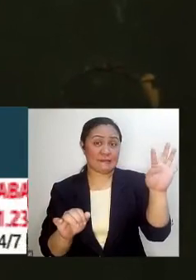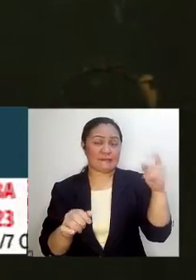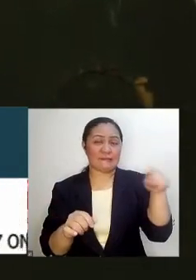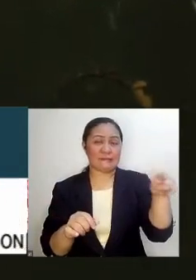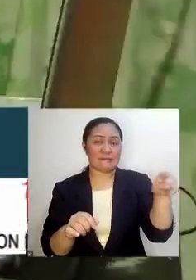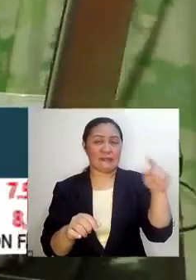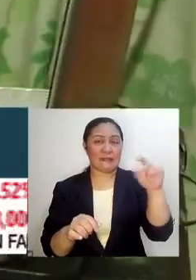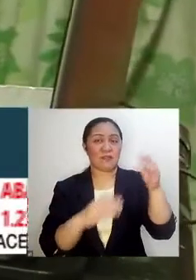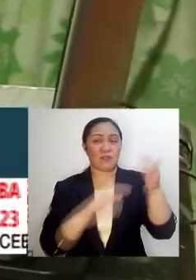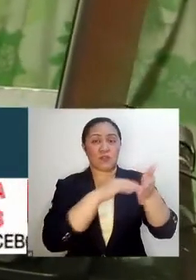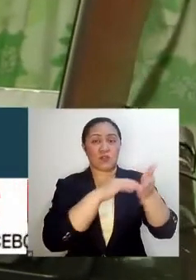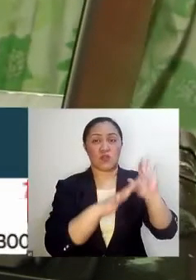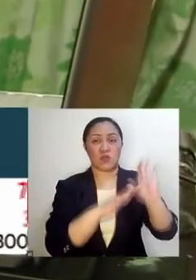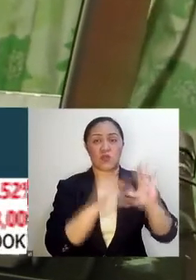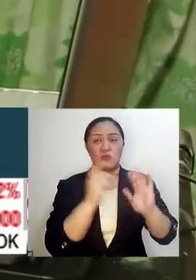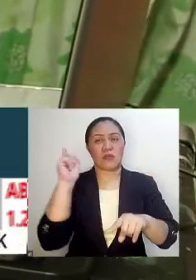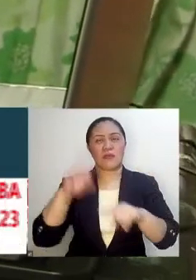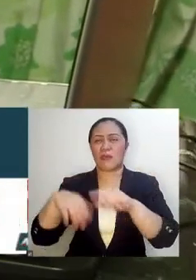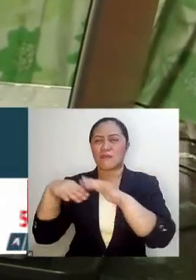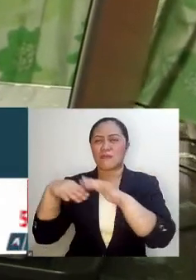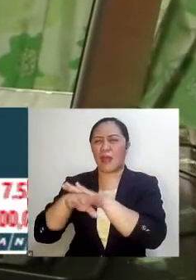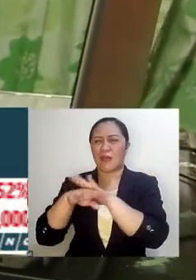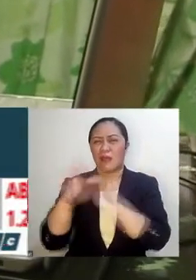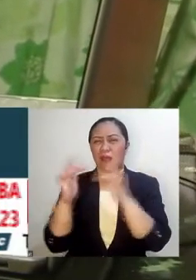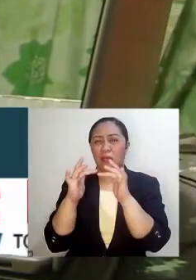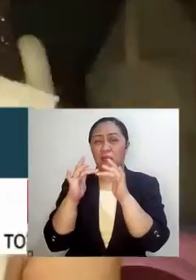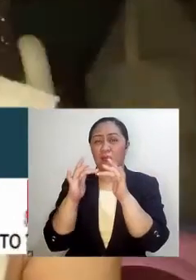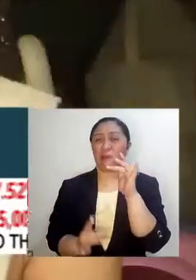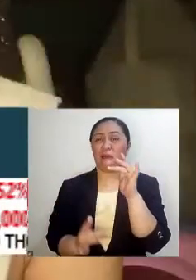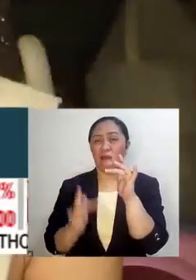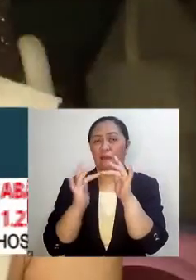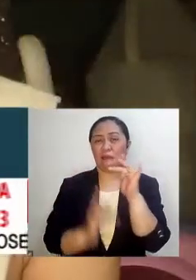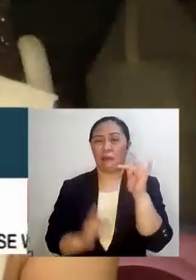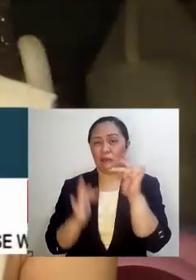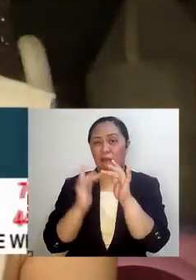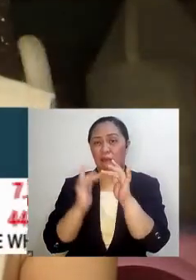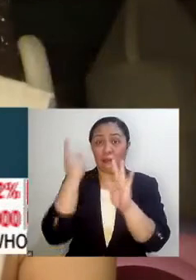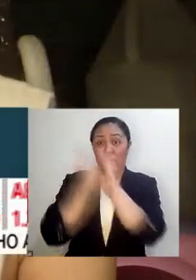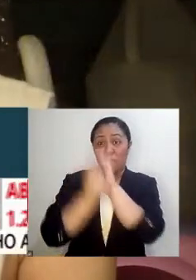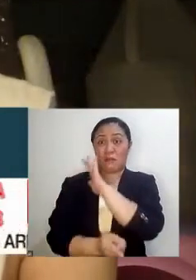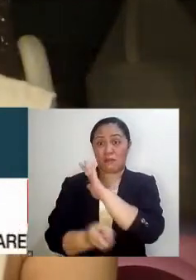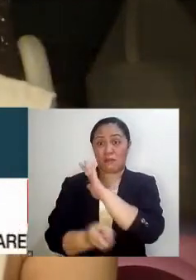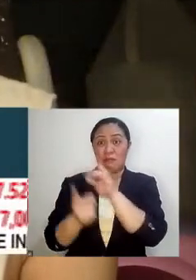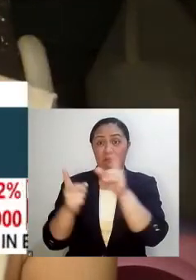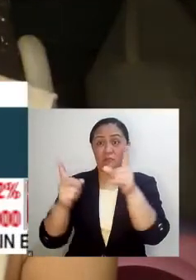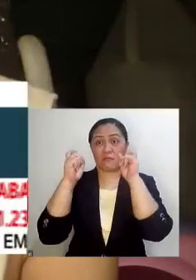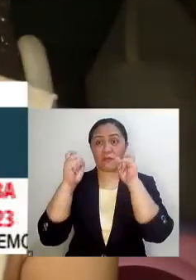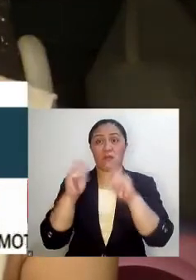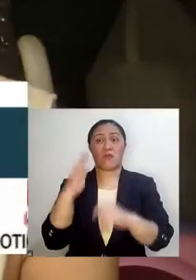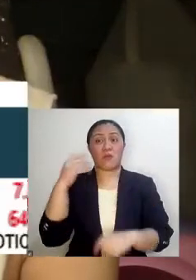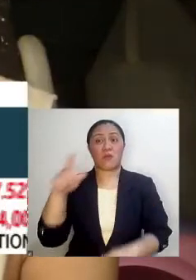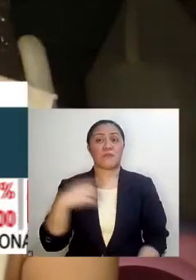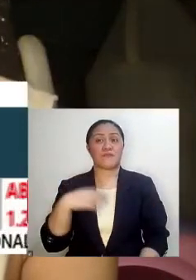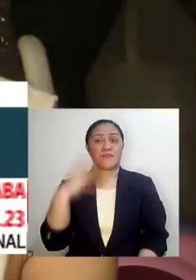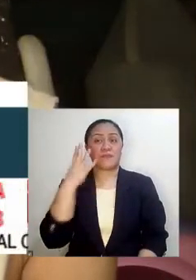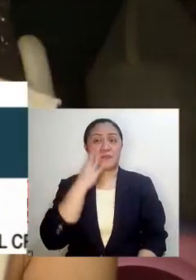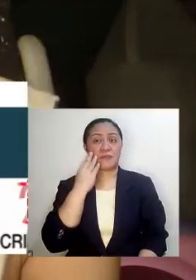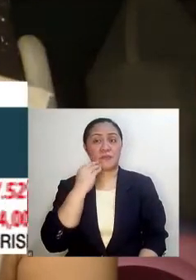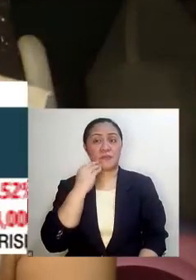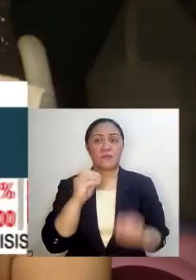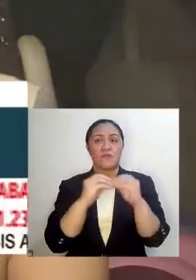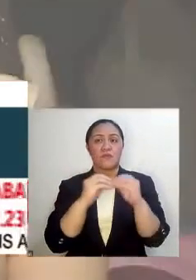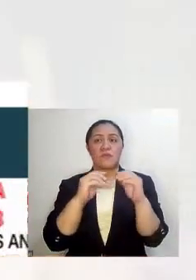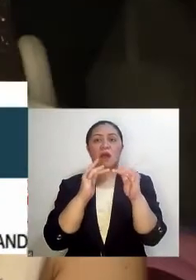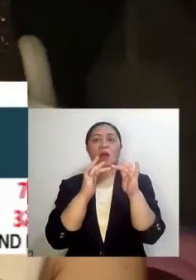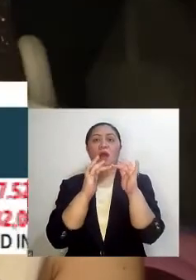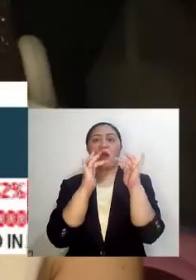can't get access to consistently stable high-speed internet services. Na-experience ko po yung sobrang lag and hindi po ako